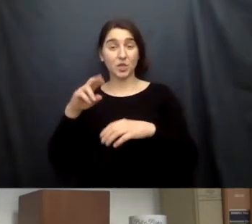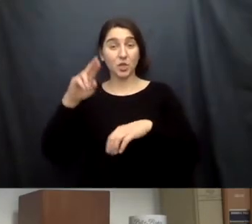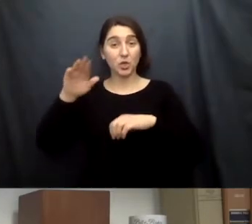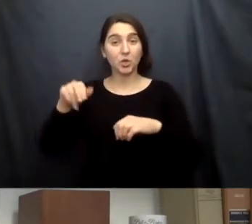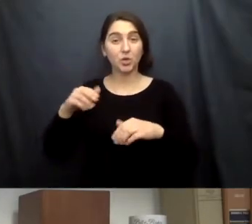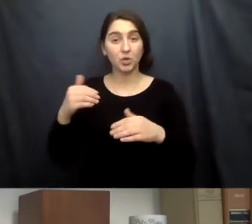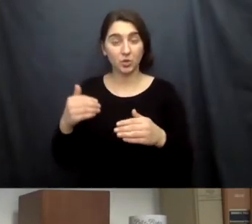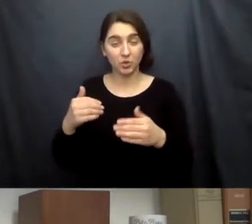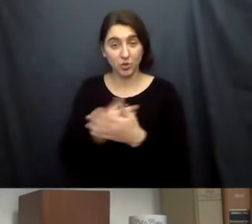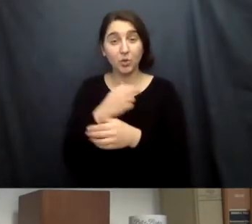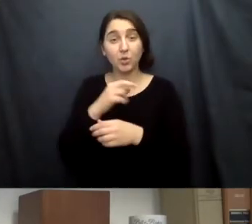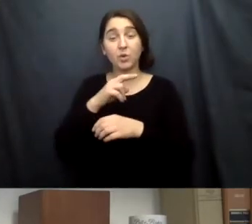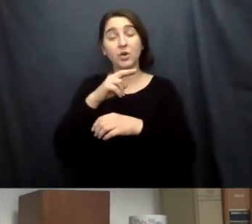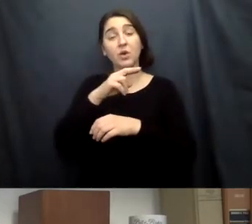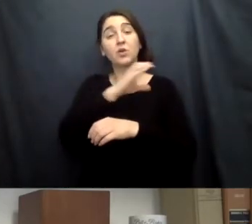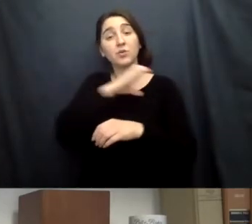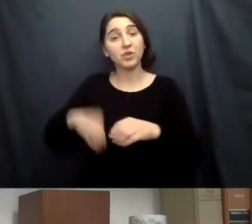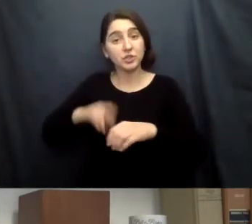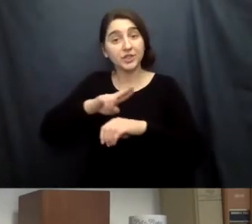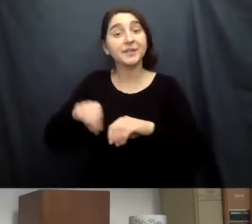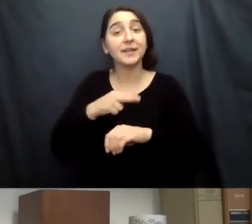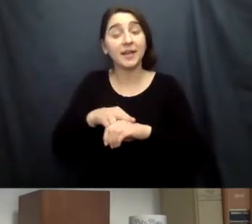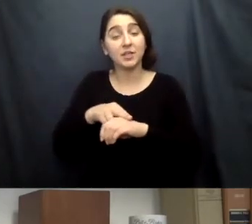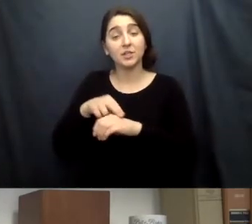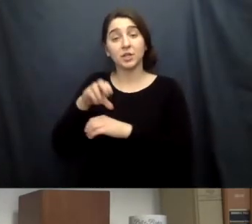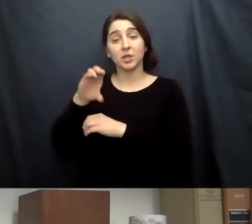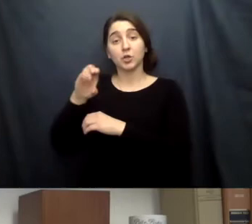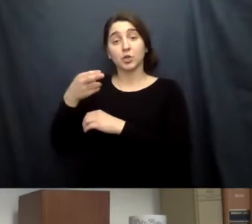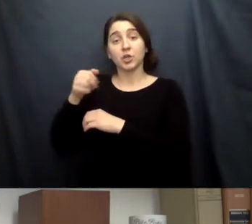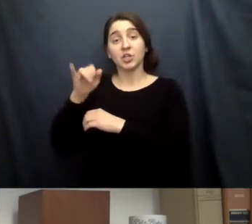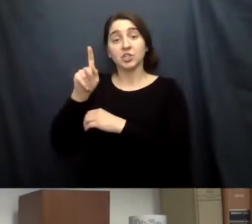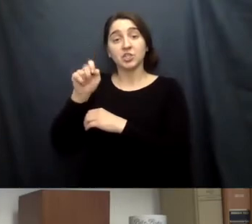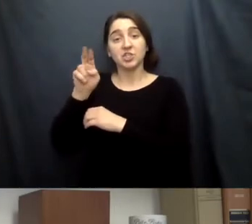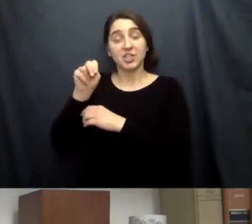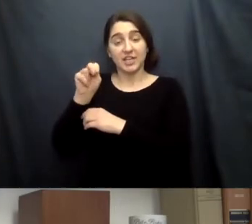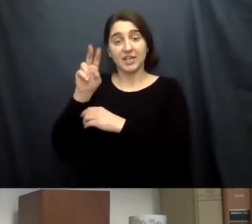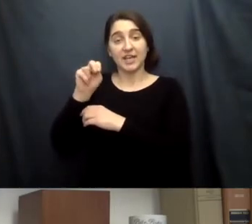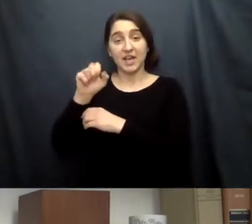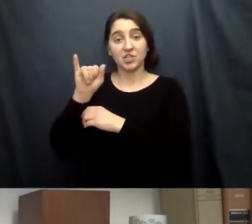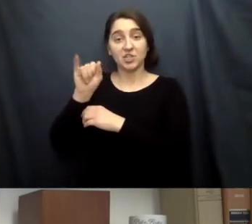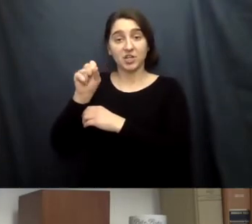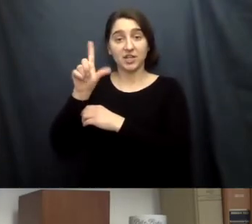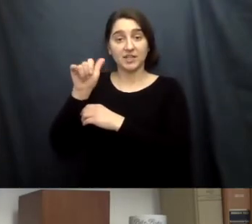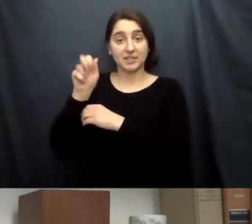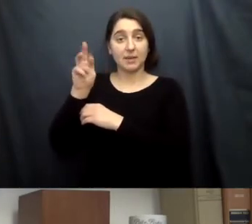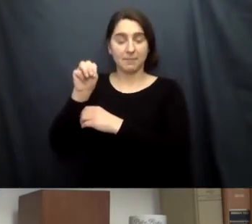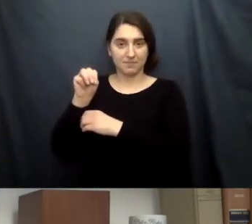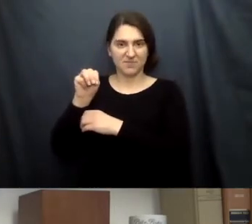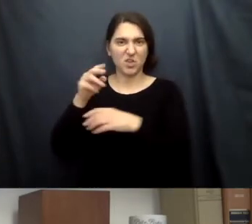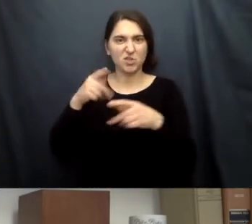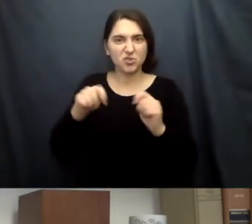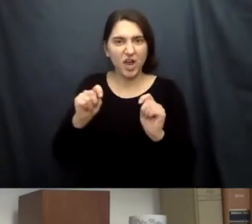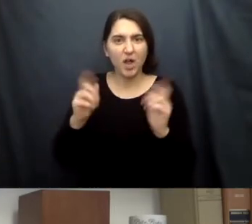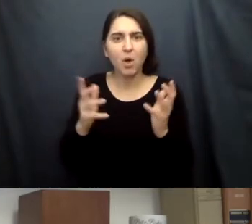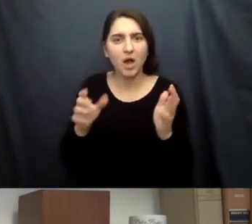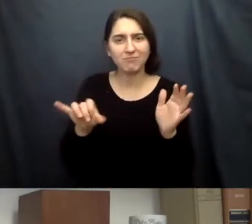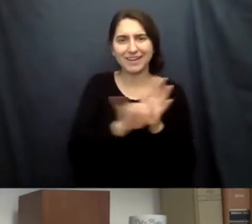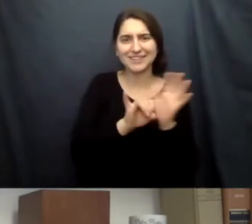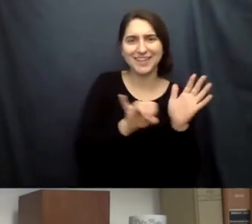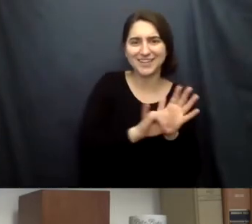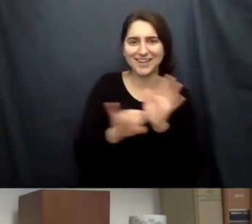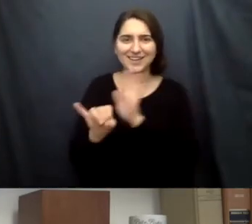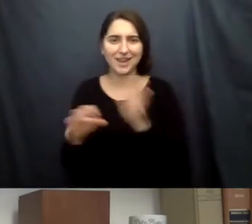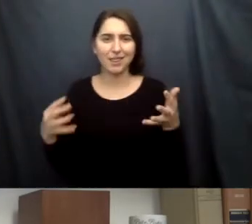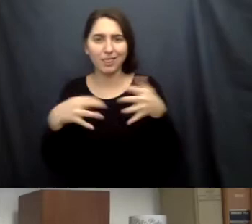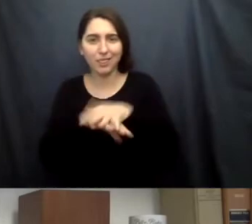to religious freedom right now is the rise of Christian nationalism, a political ideology and